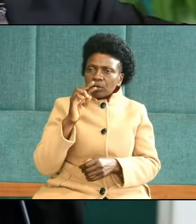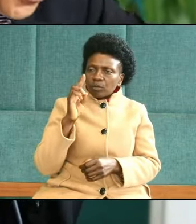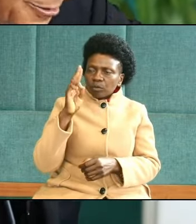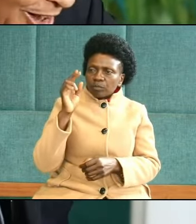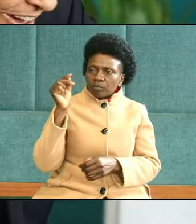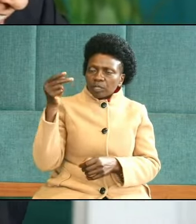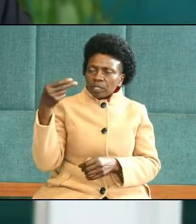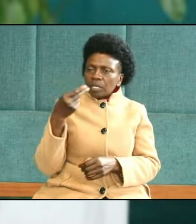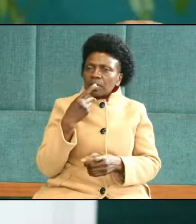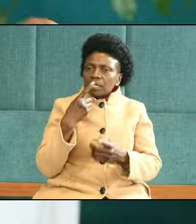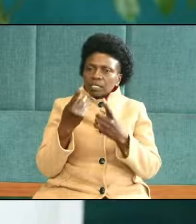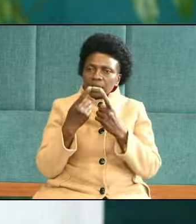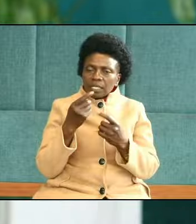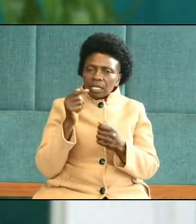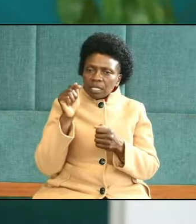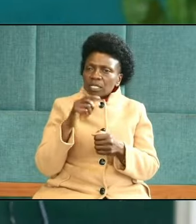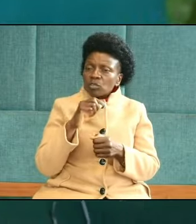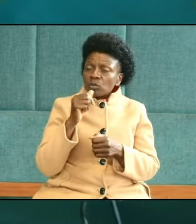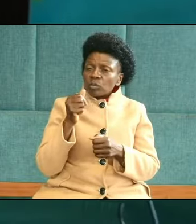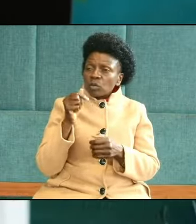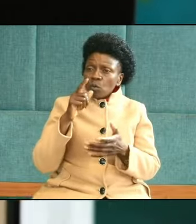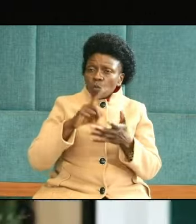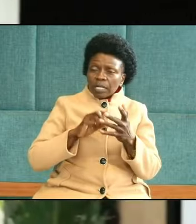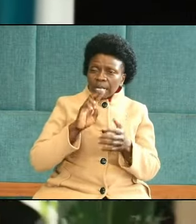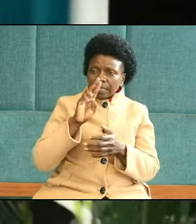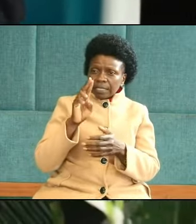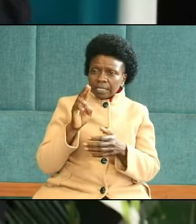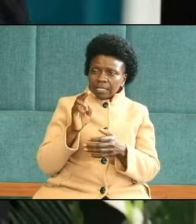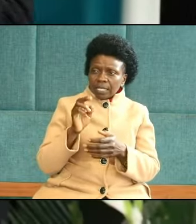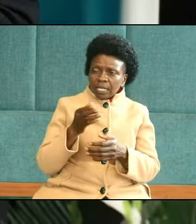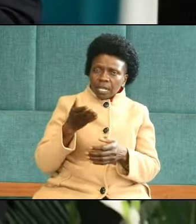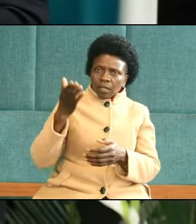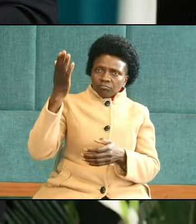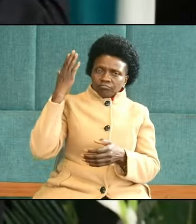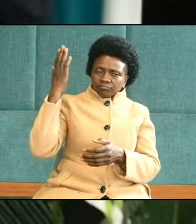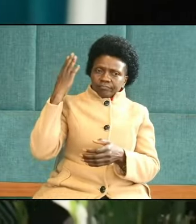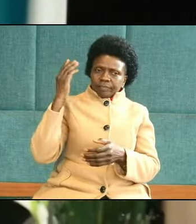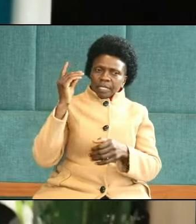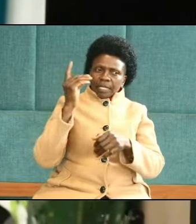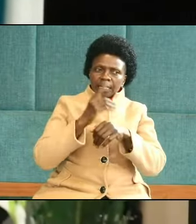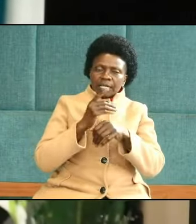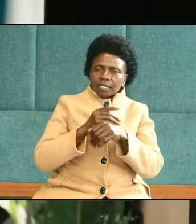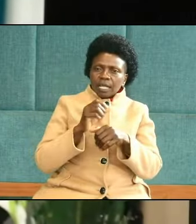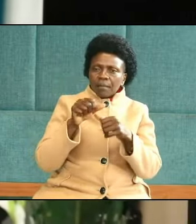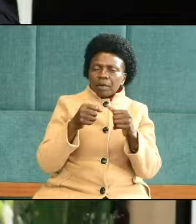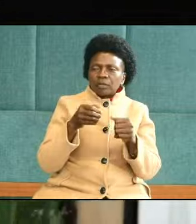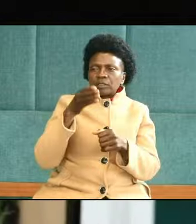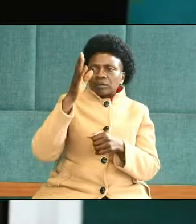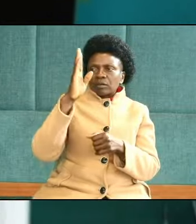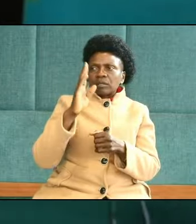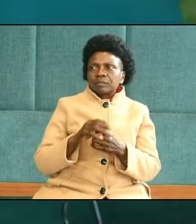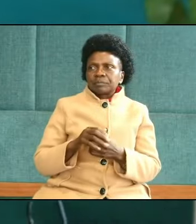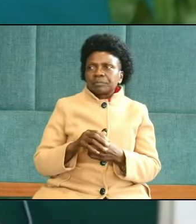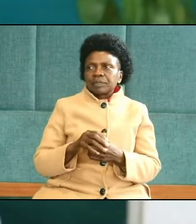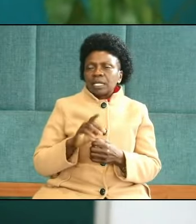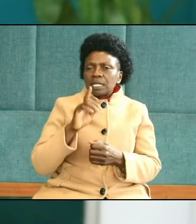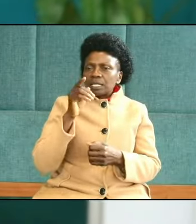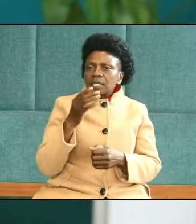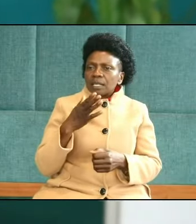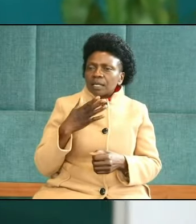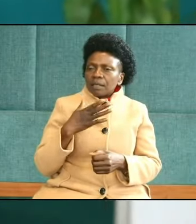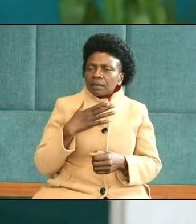I know." Are you following? That's not what I've seen over the last decade plus. This is not the mother-in-law. This is not